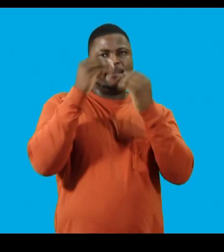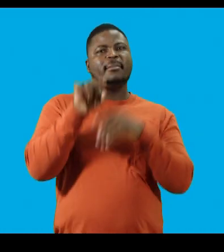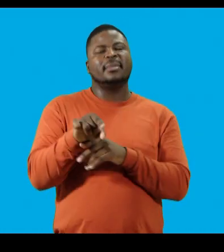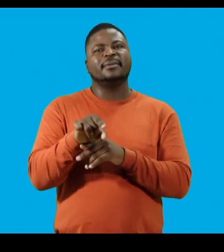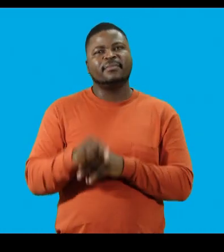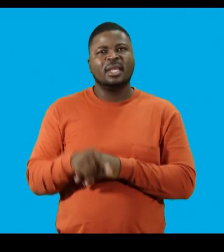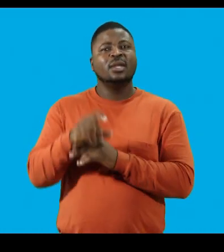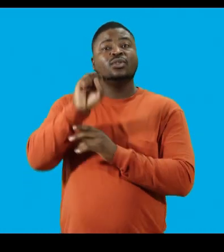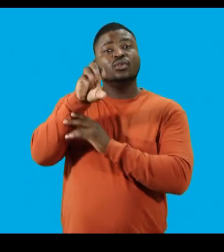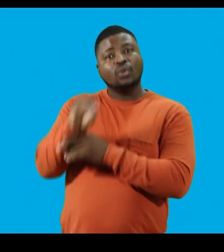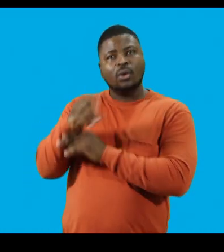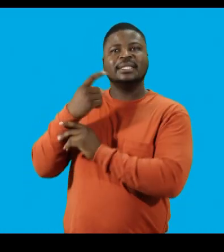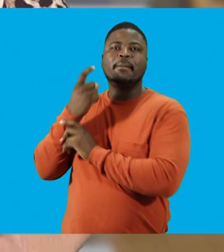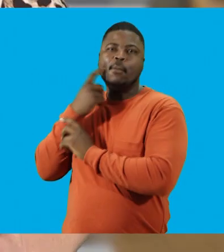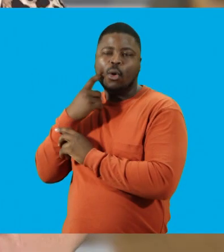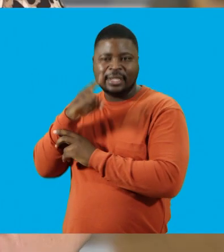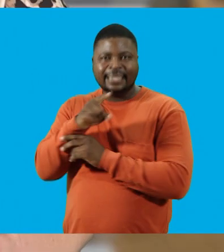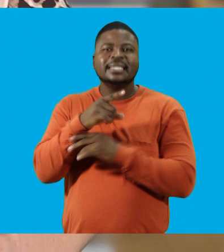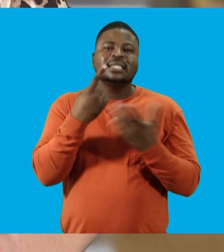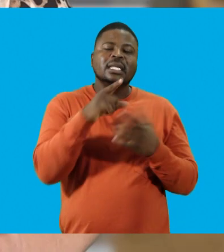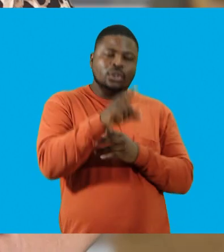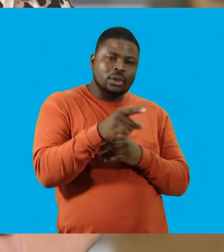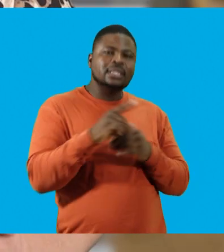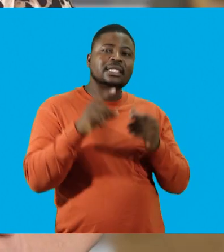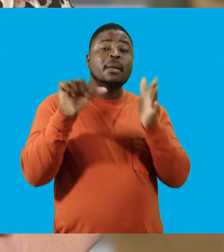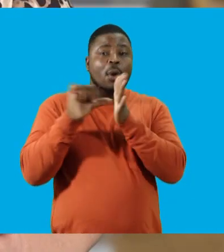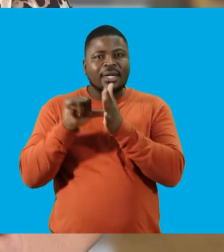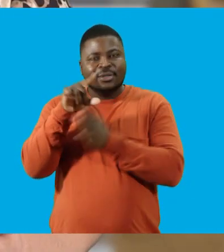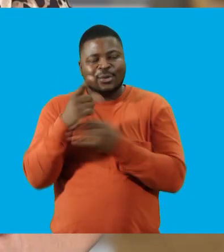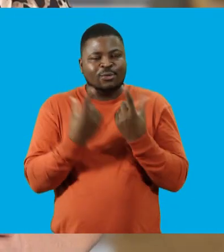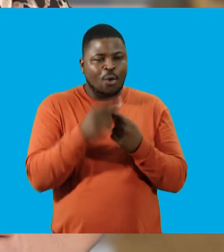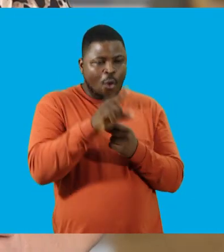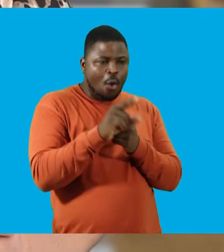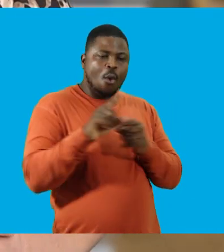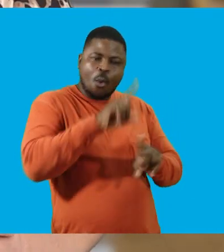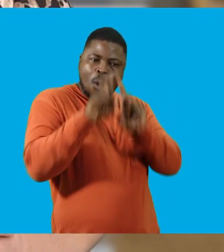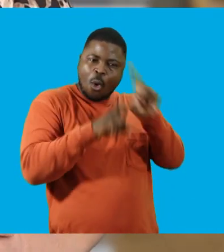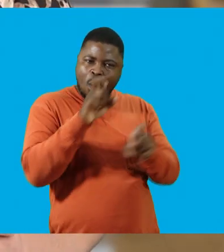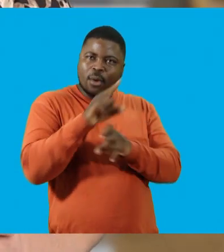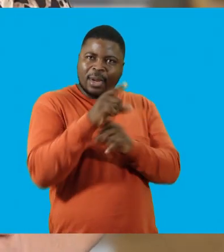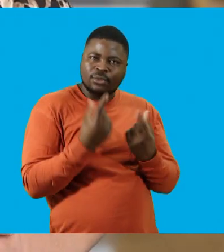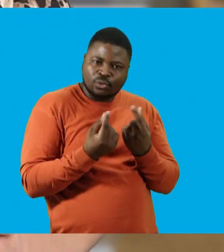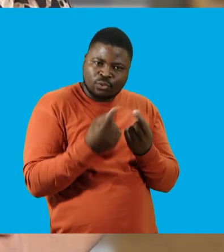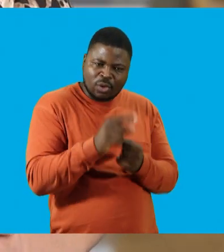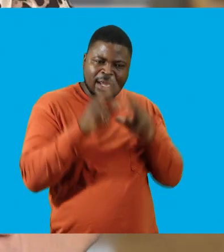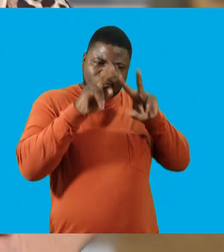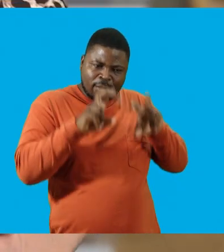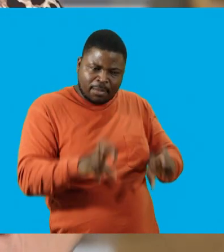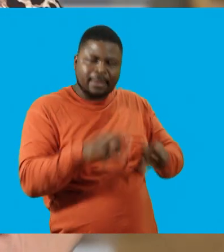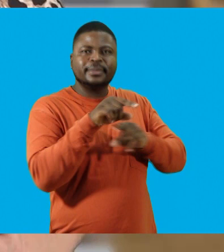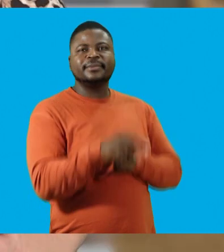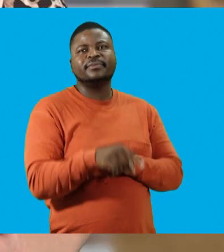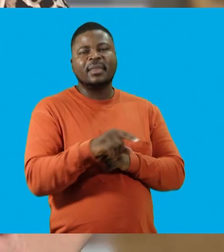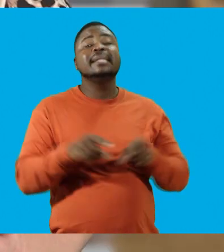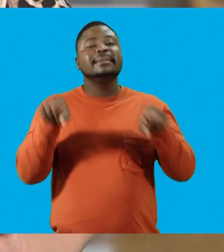it's very important for you to be able to develop questions surrounding the scenario that you are doing